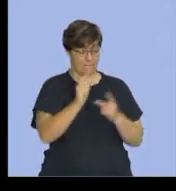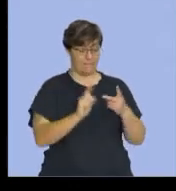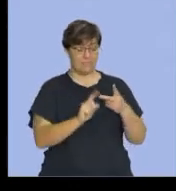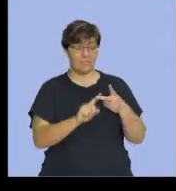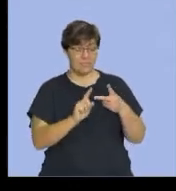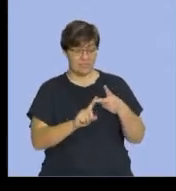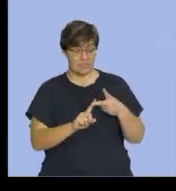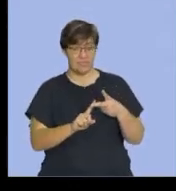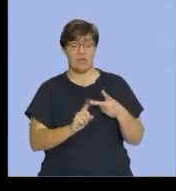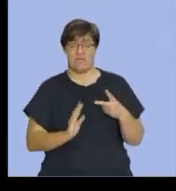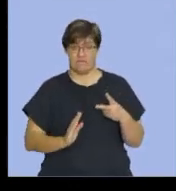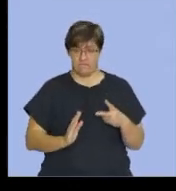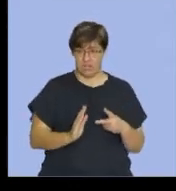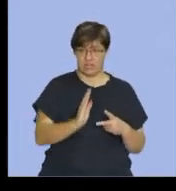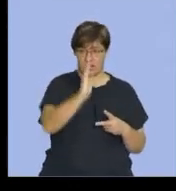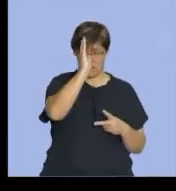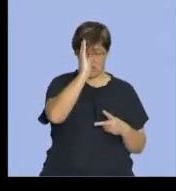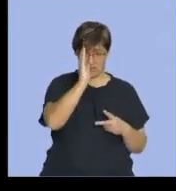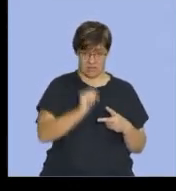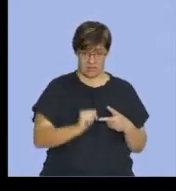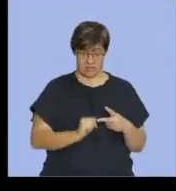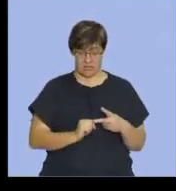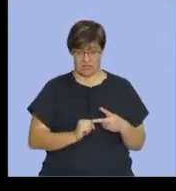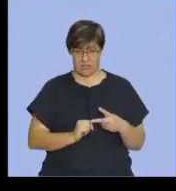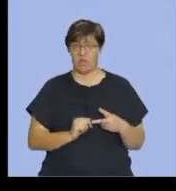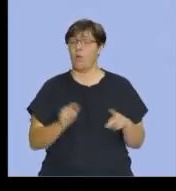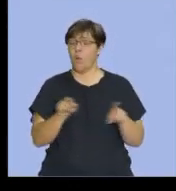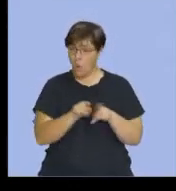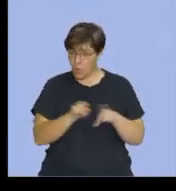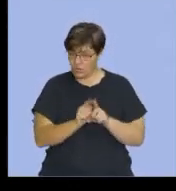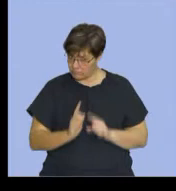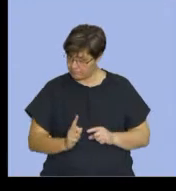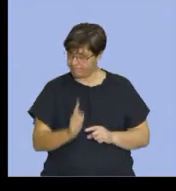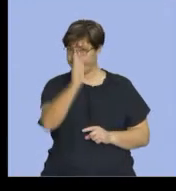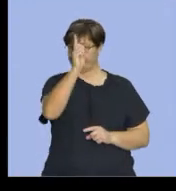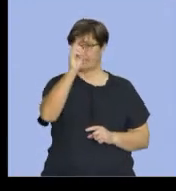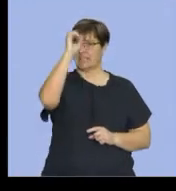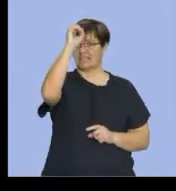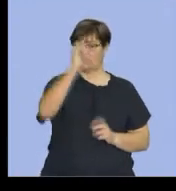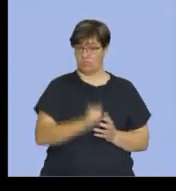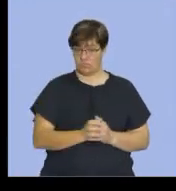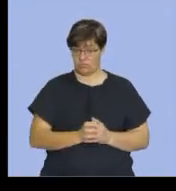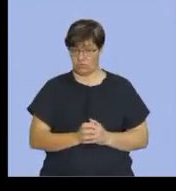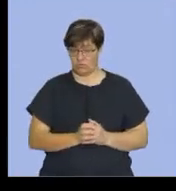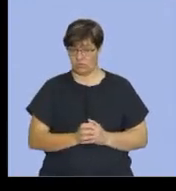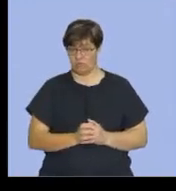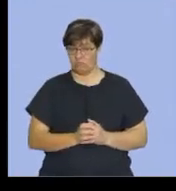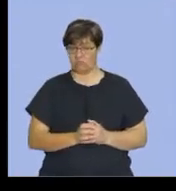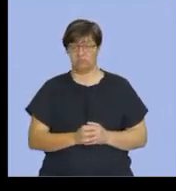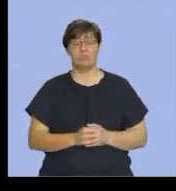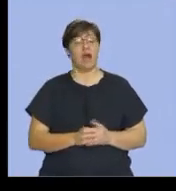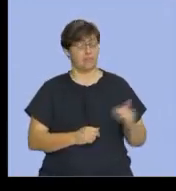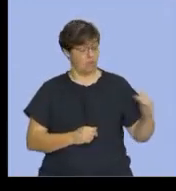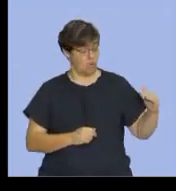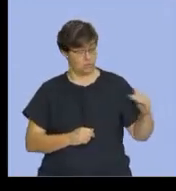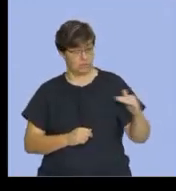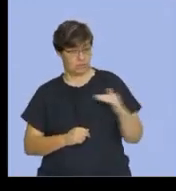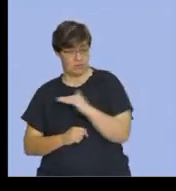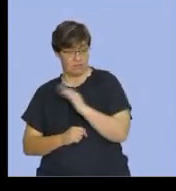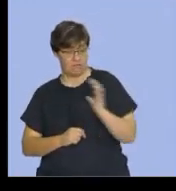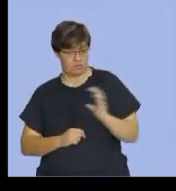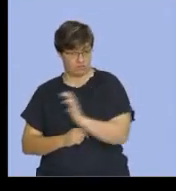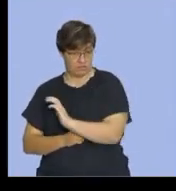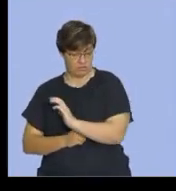vertical component from the second force that's also bearing up, going upwards. We have a horizontal